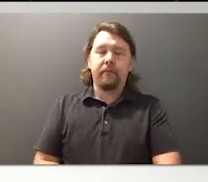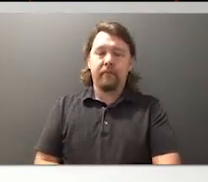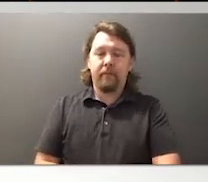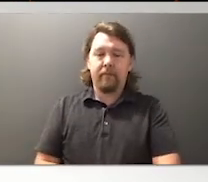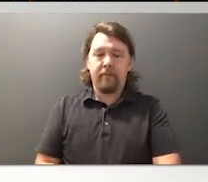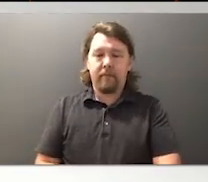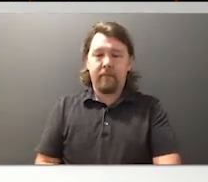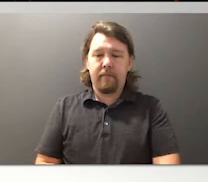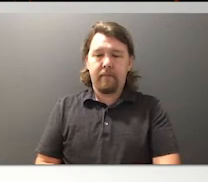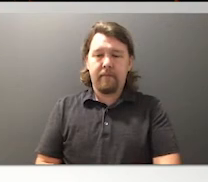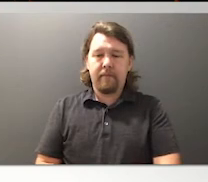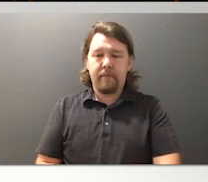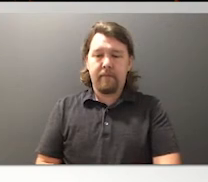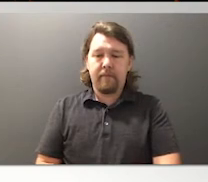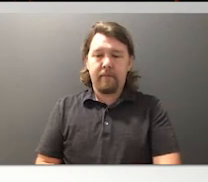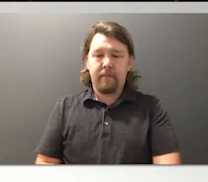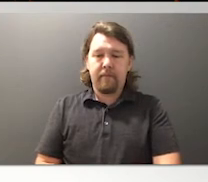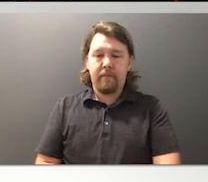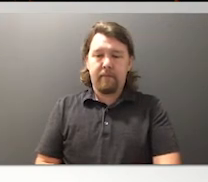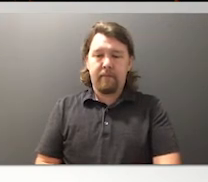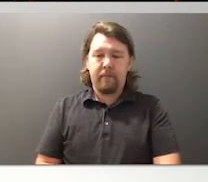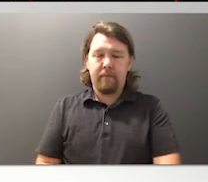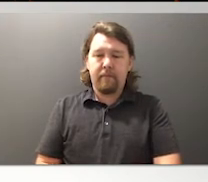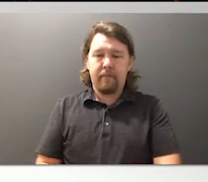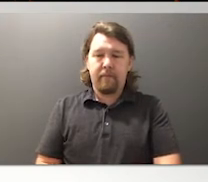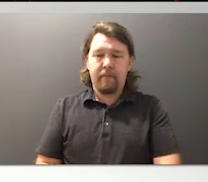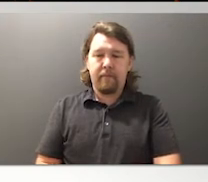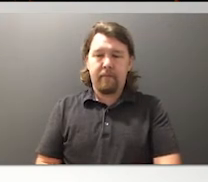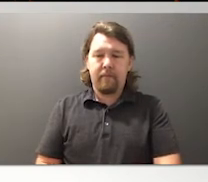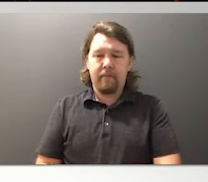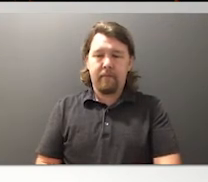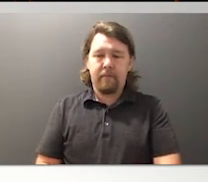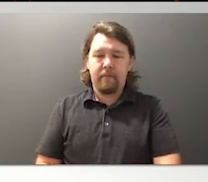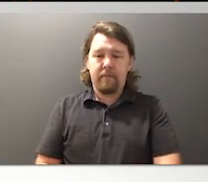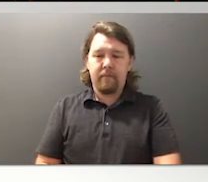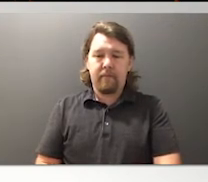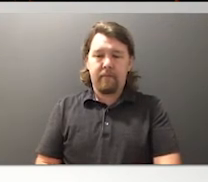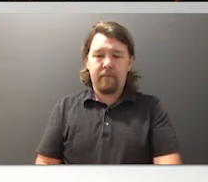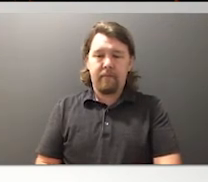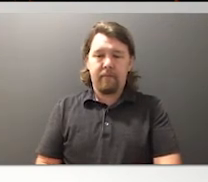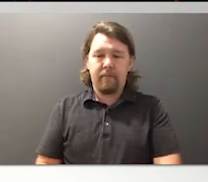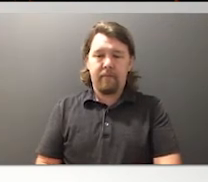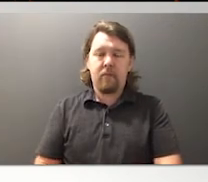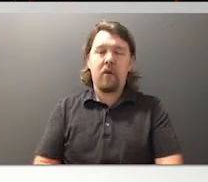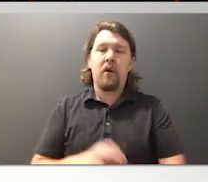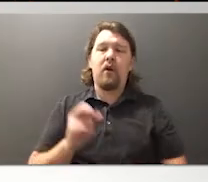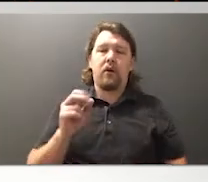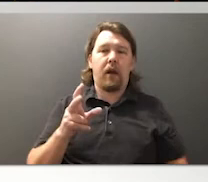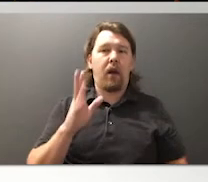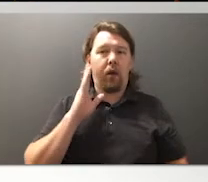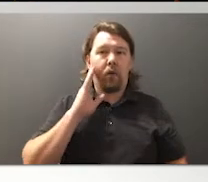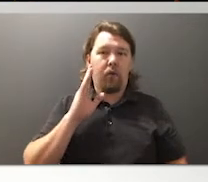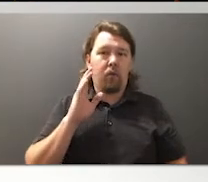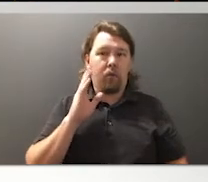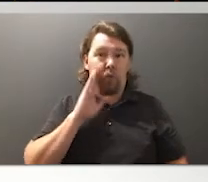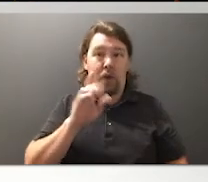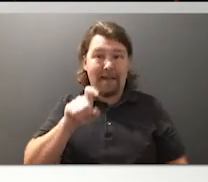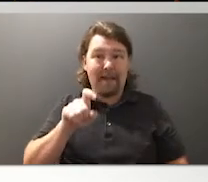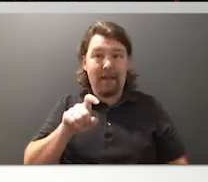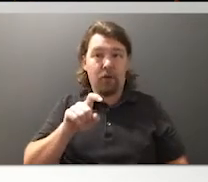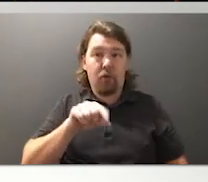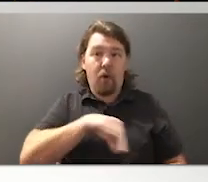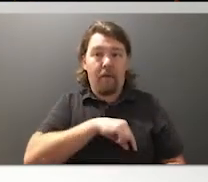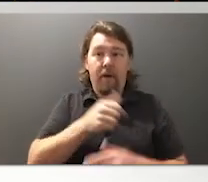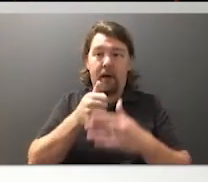though it's. Can she use them to pay for public school vocational training is the question. It would have to qualify under one of our